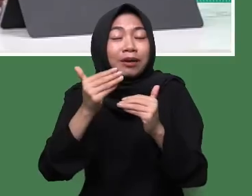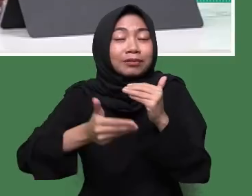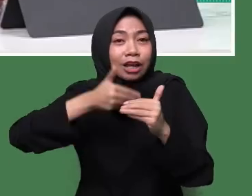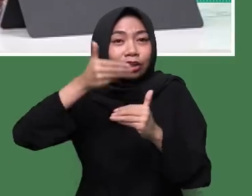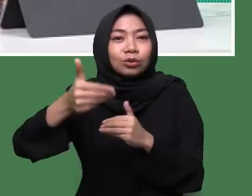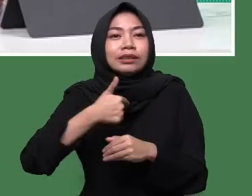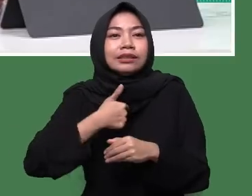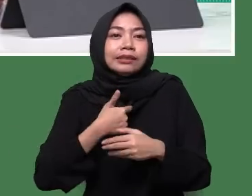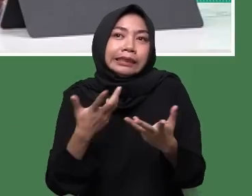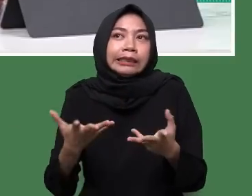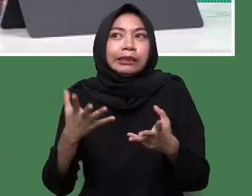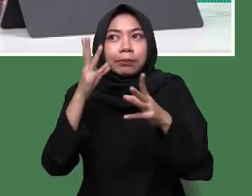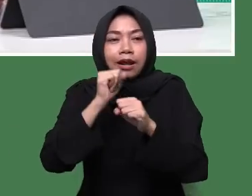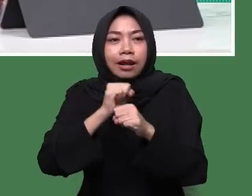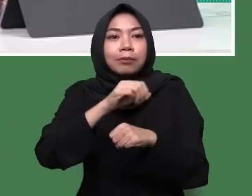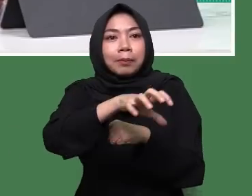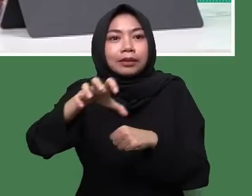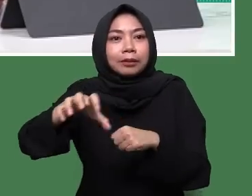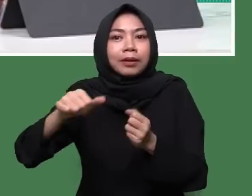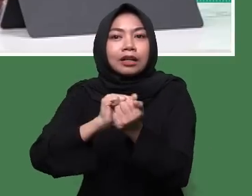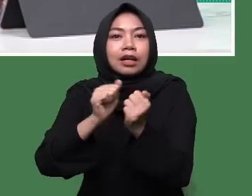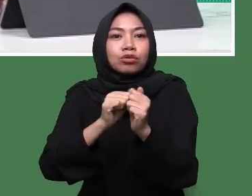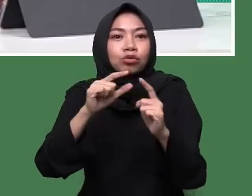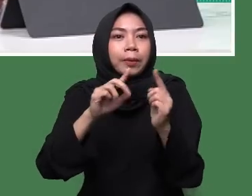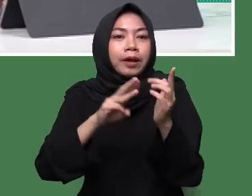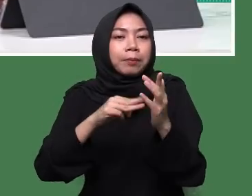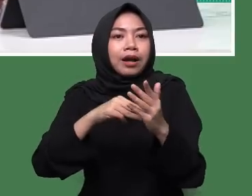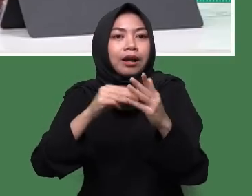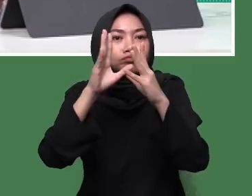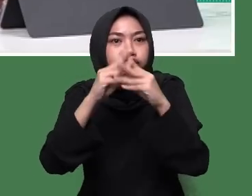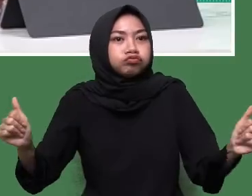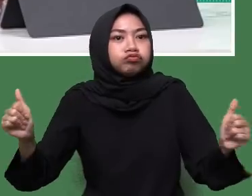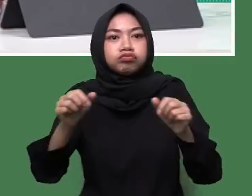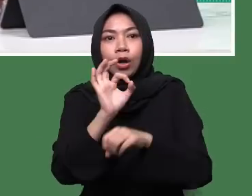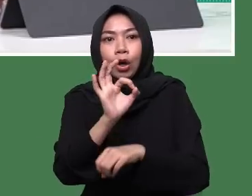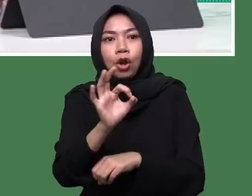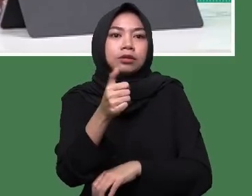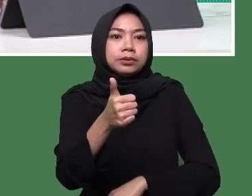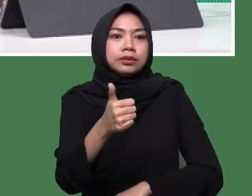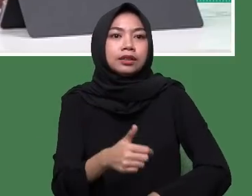the area will be free of the virus of FMD. Thank you.